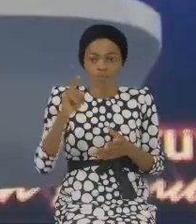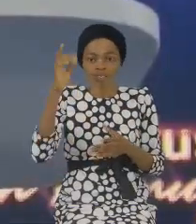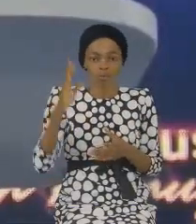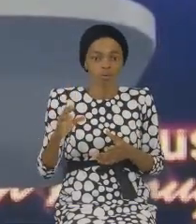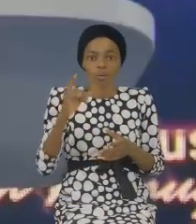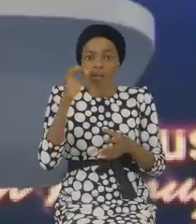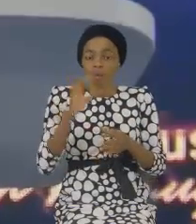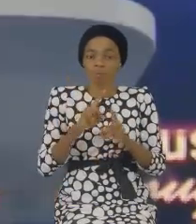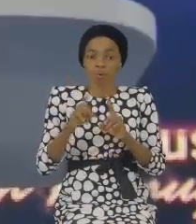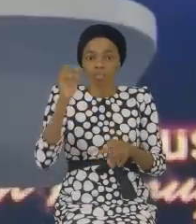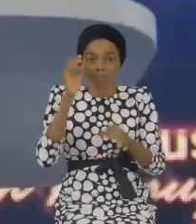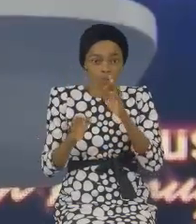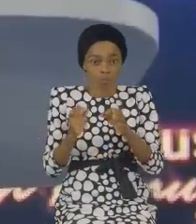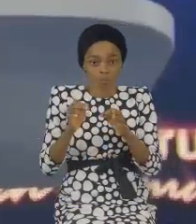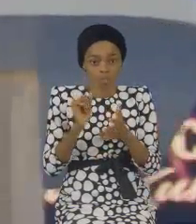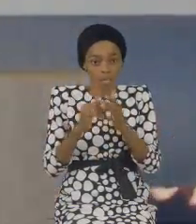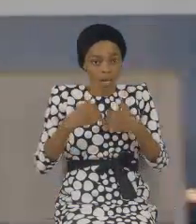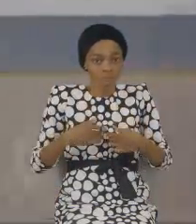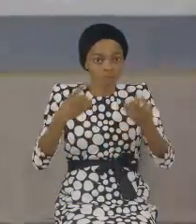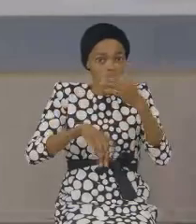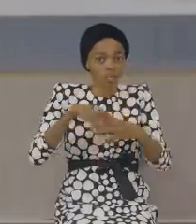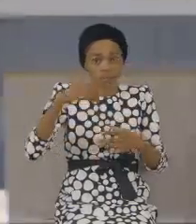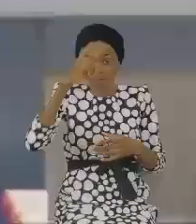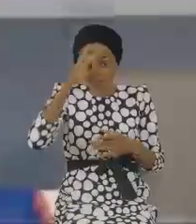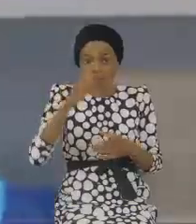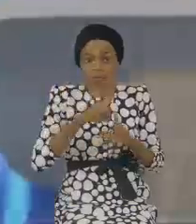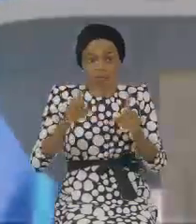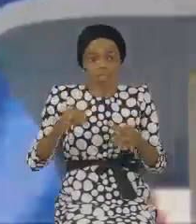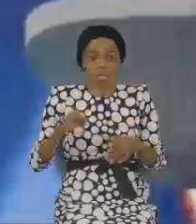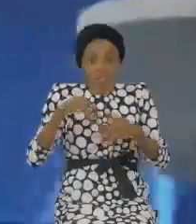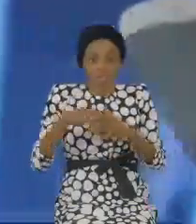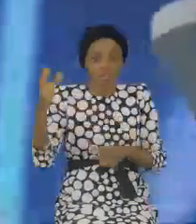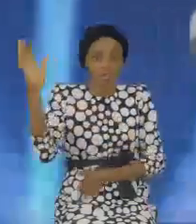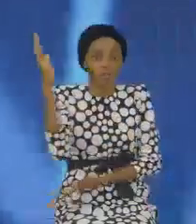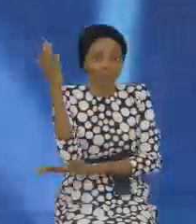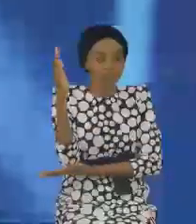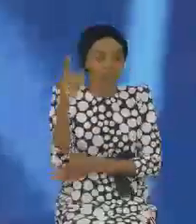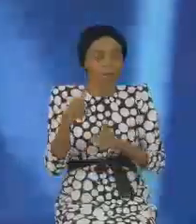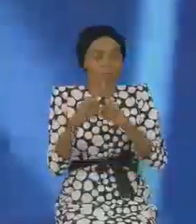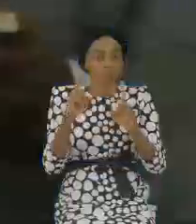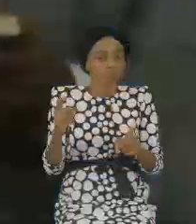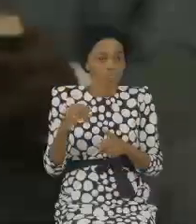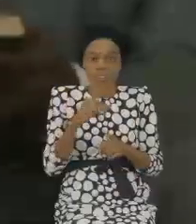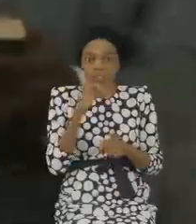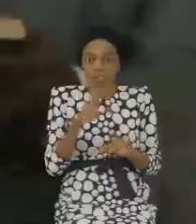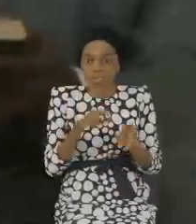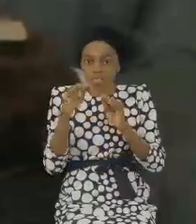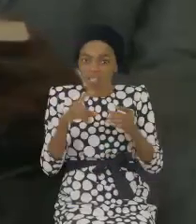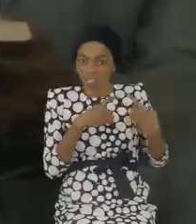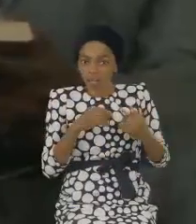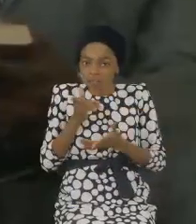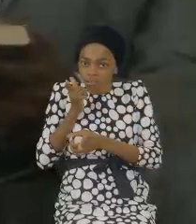about those who have come out of Egypt and they were now in the wilderness, but they did not set their hearts right